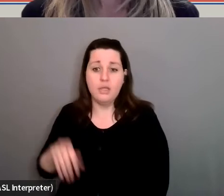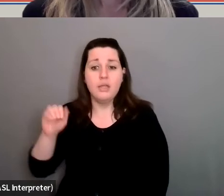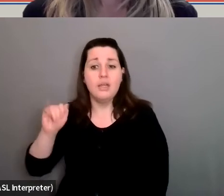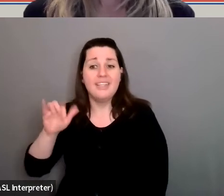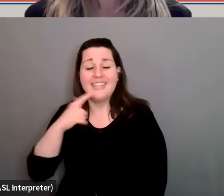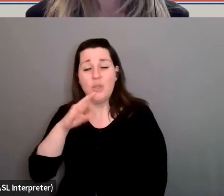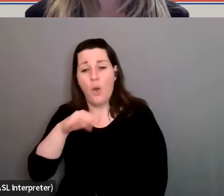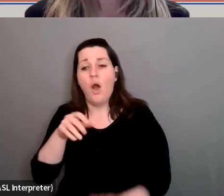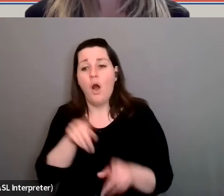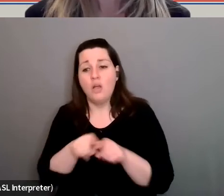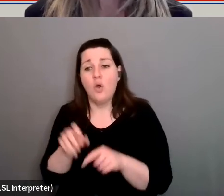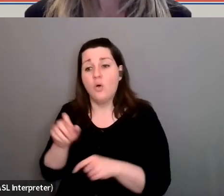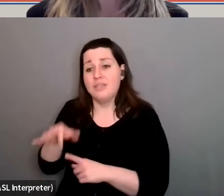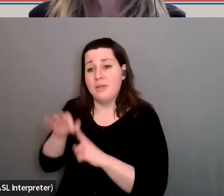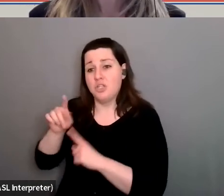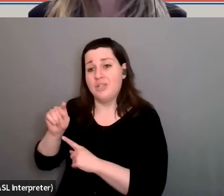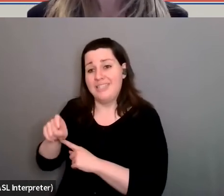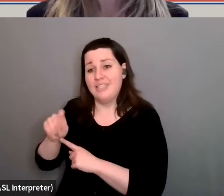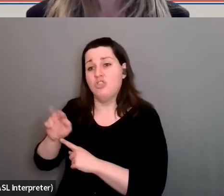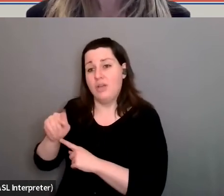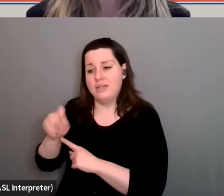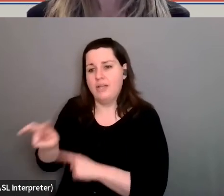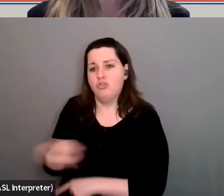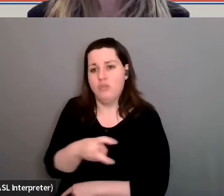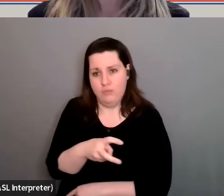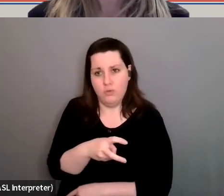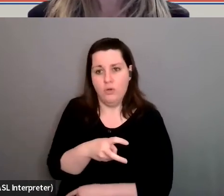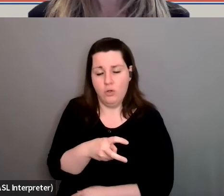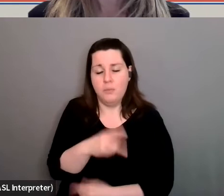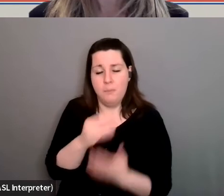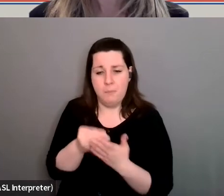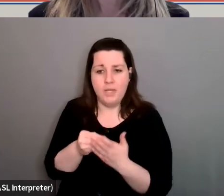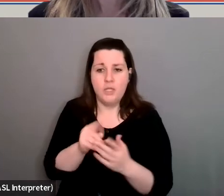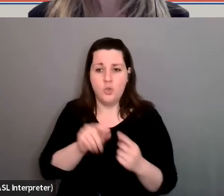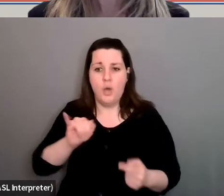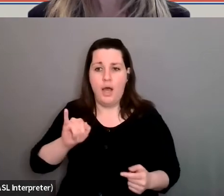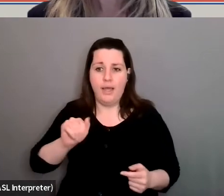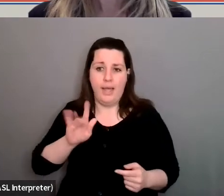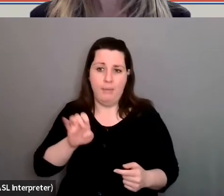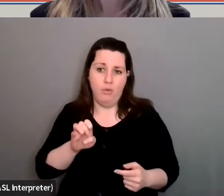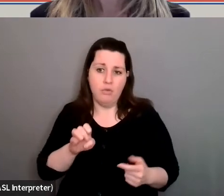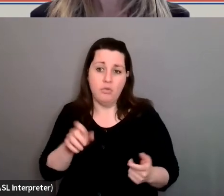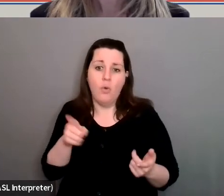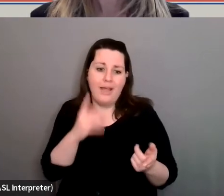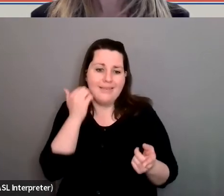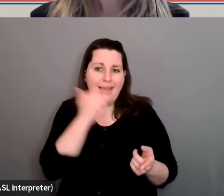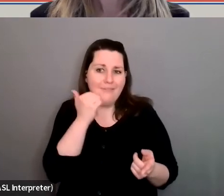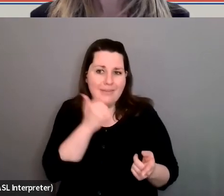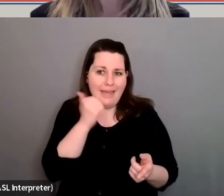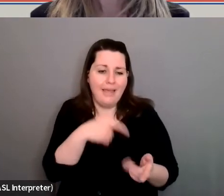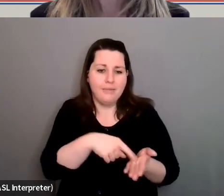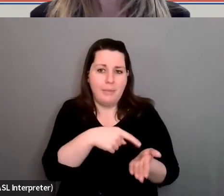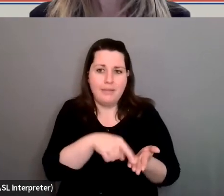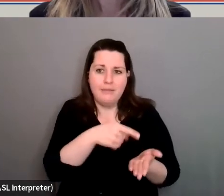you can transfer from the special needs trust to IAble. So that's sometimes what people will do for those day-to-day expenses if they have